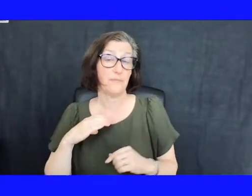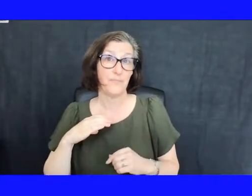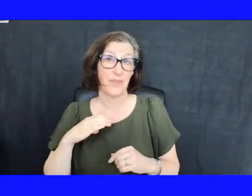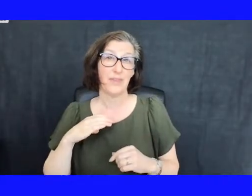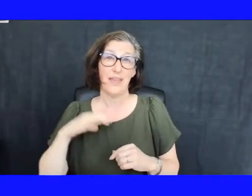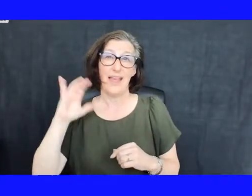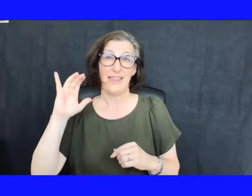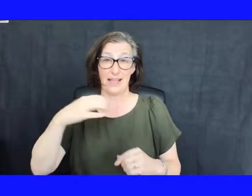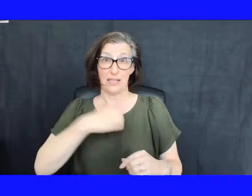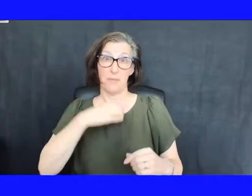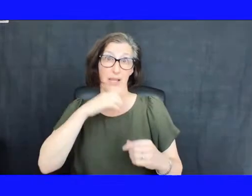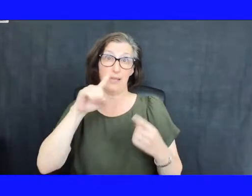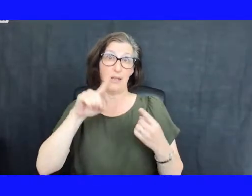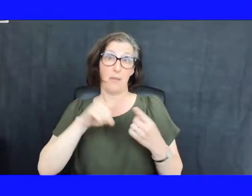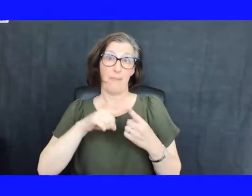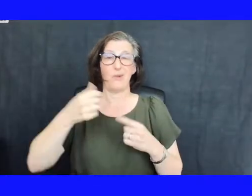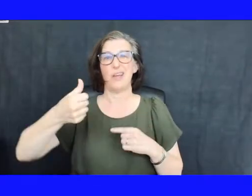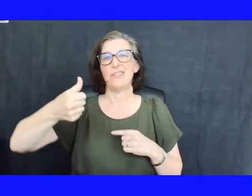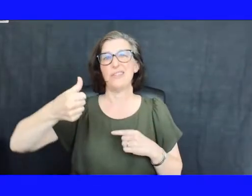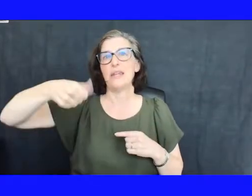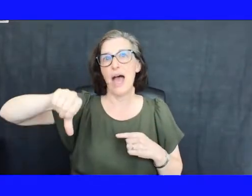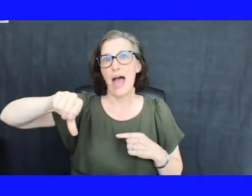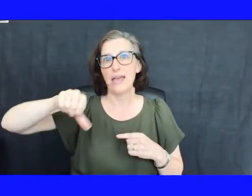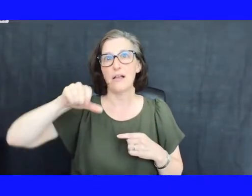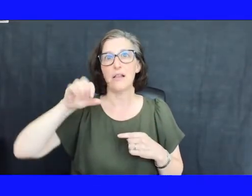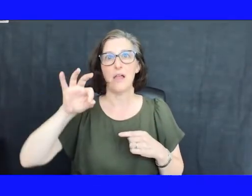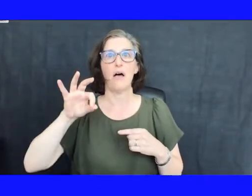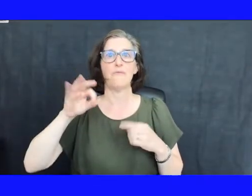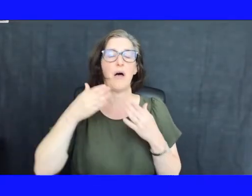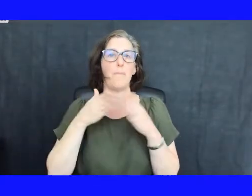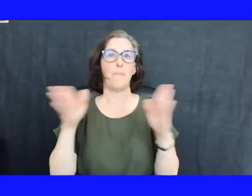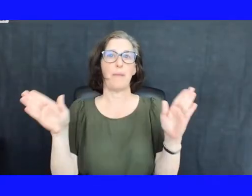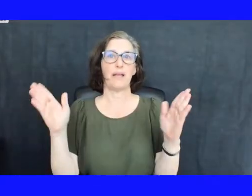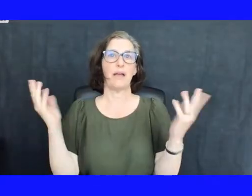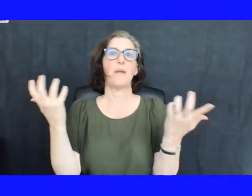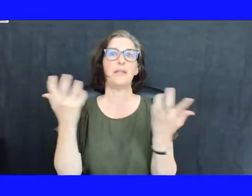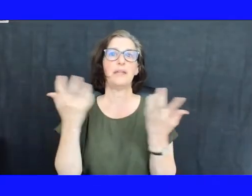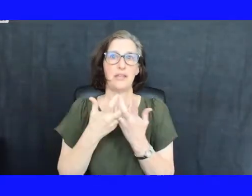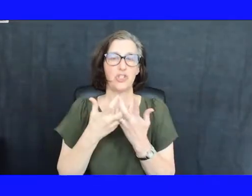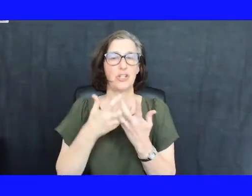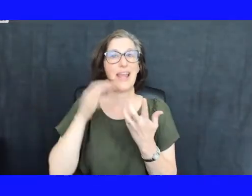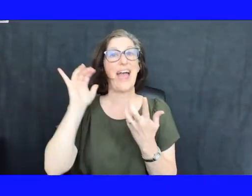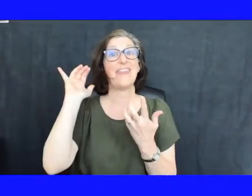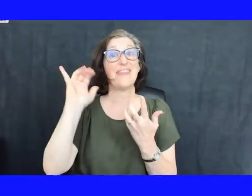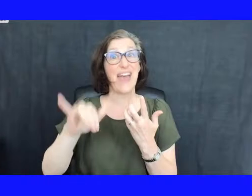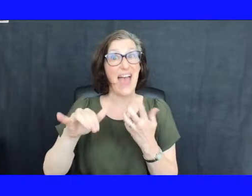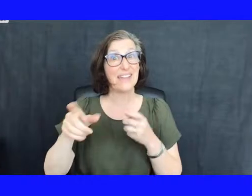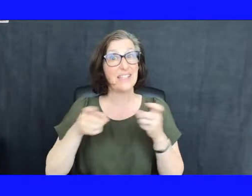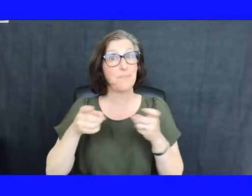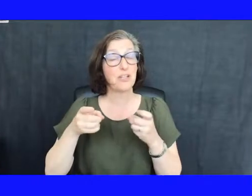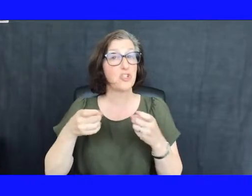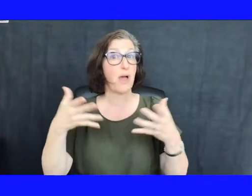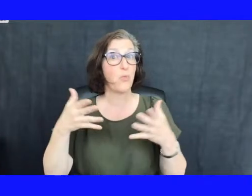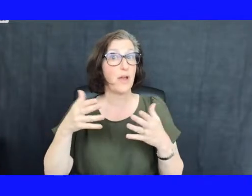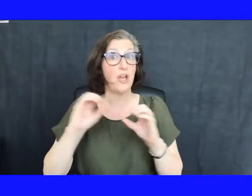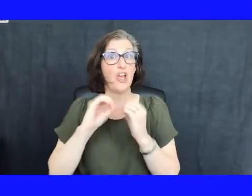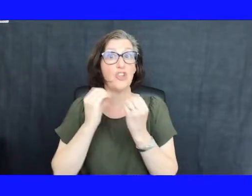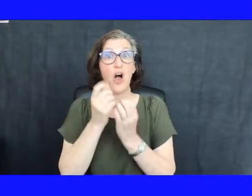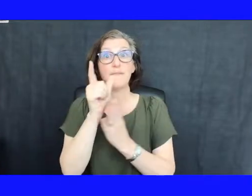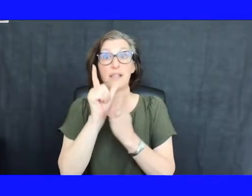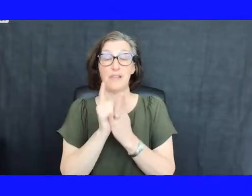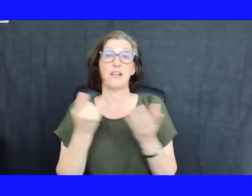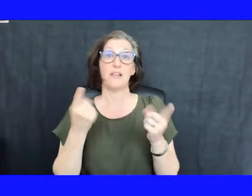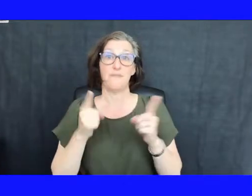probably aware, a redress for every type of complaint. They may be in different places, but depending on what it is, there